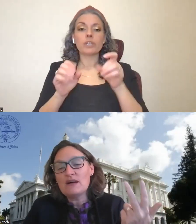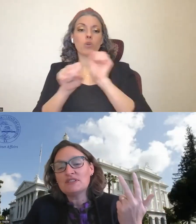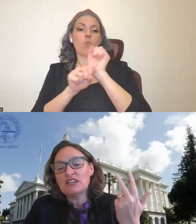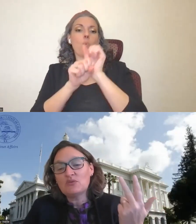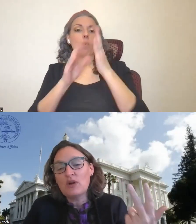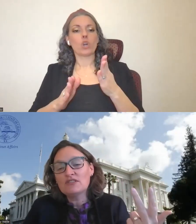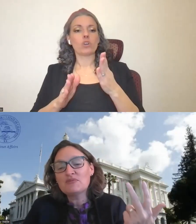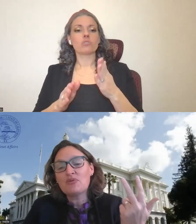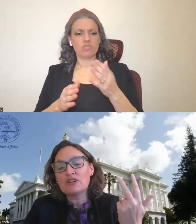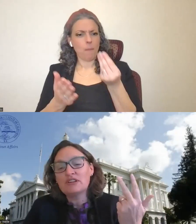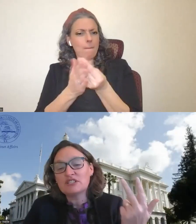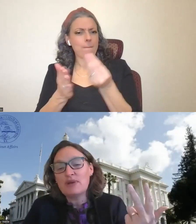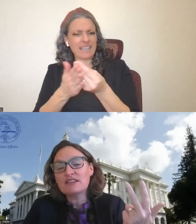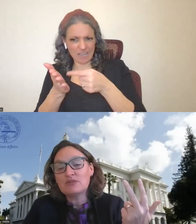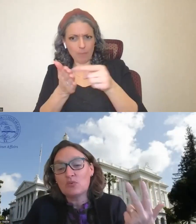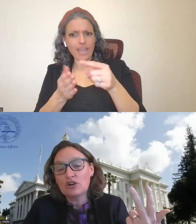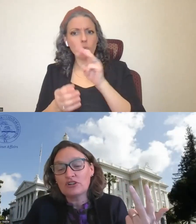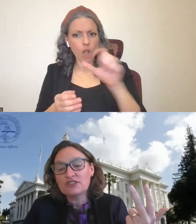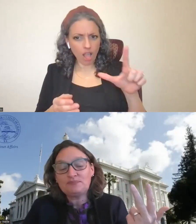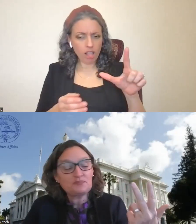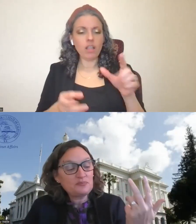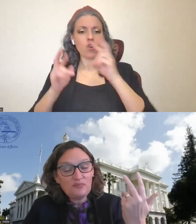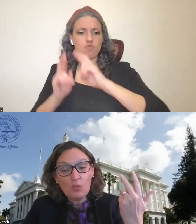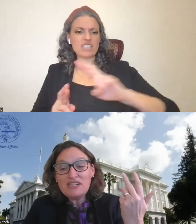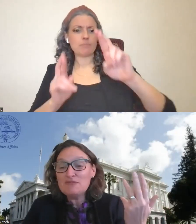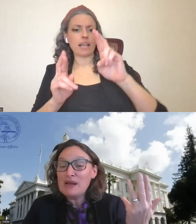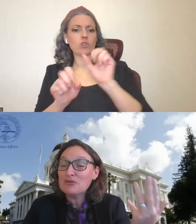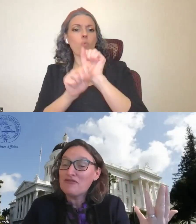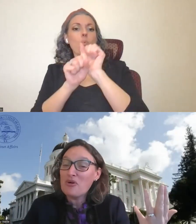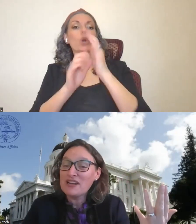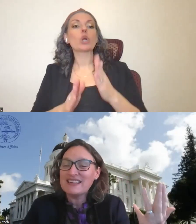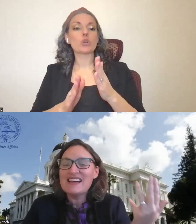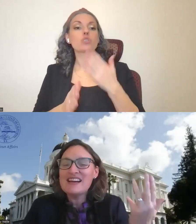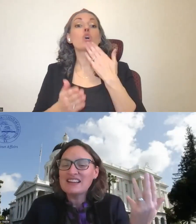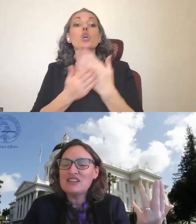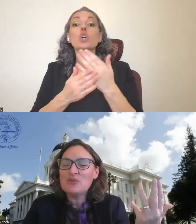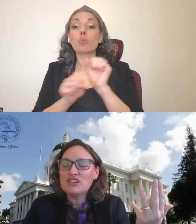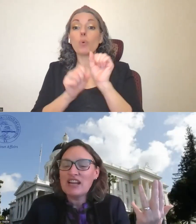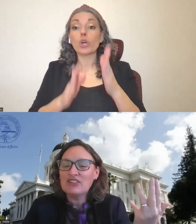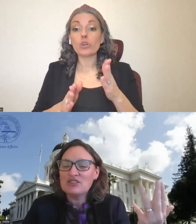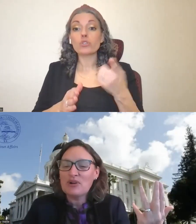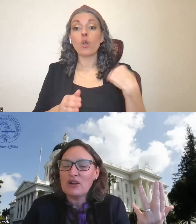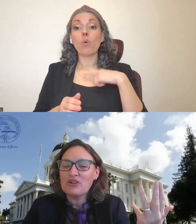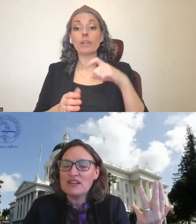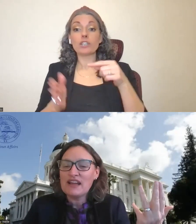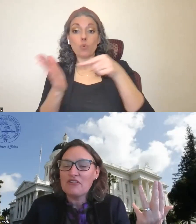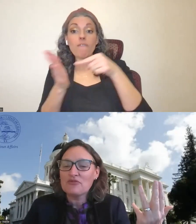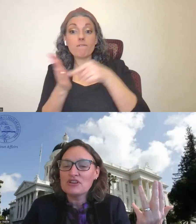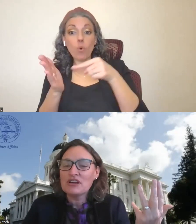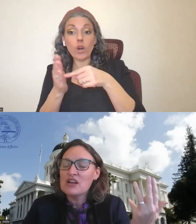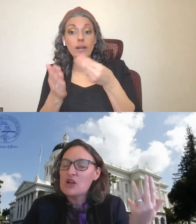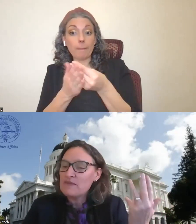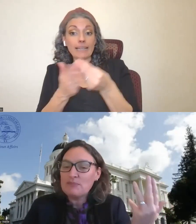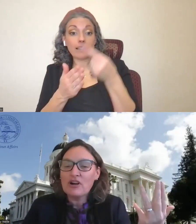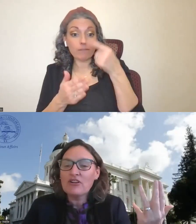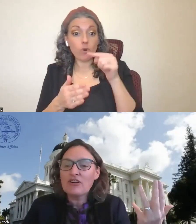well compensated, well supported, respected workers. We need to be able to afford it, a continuing challenge and priority in